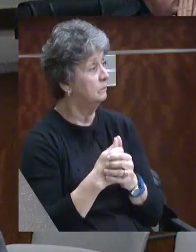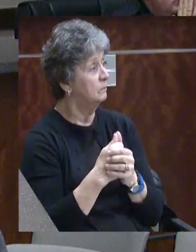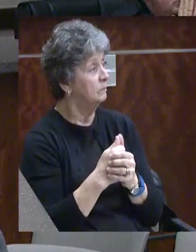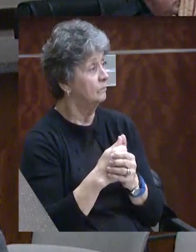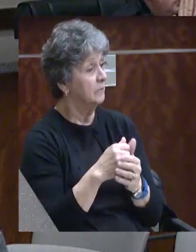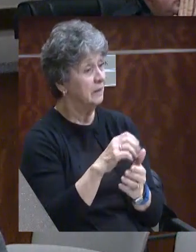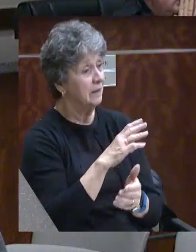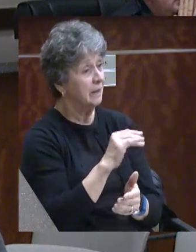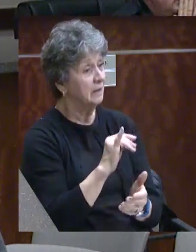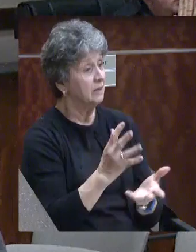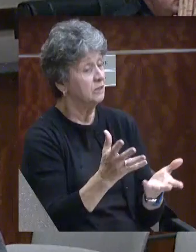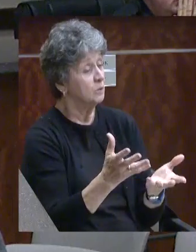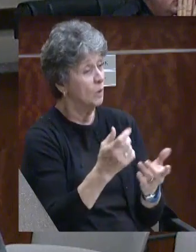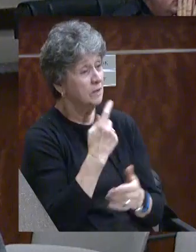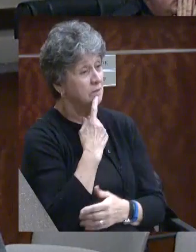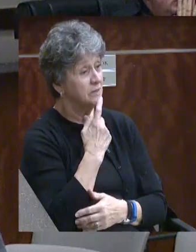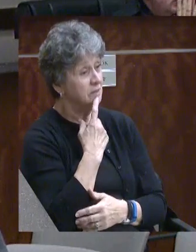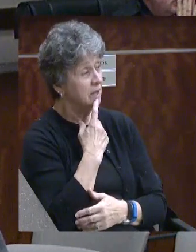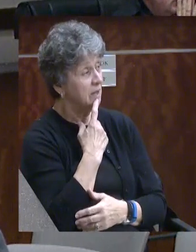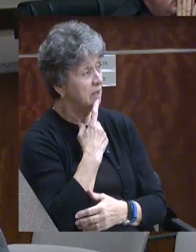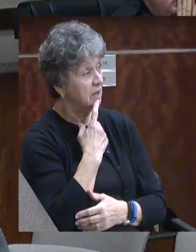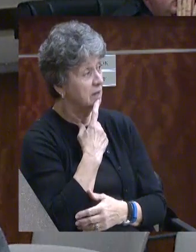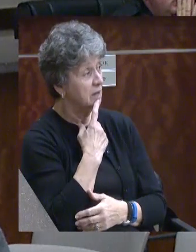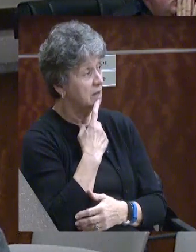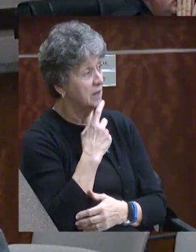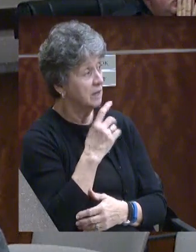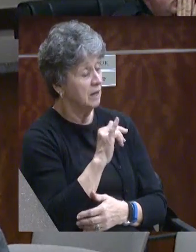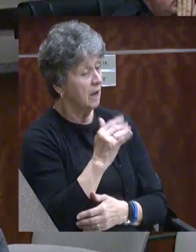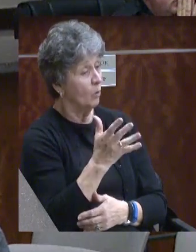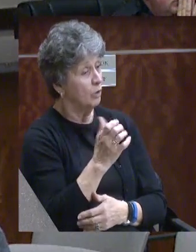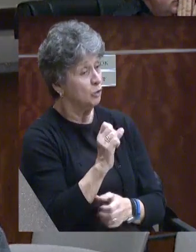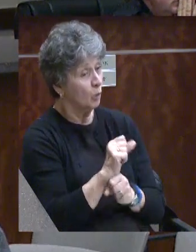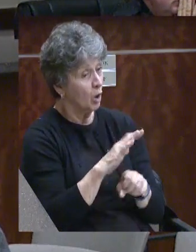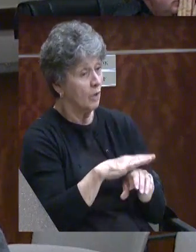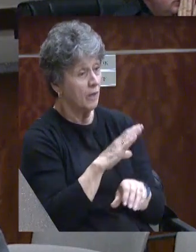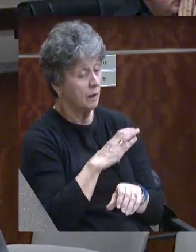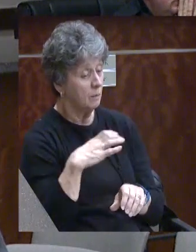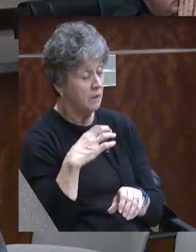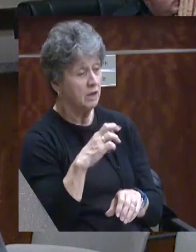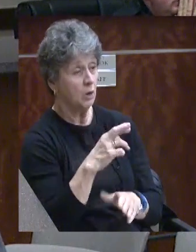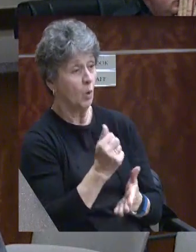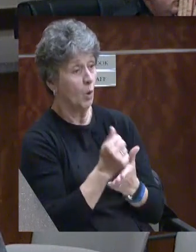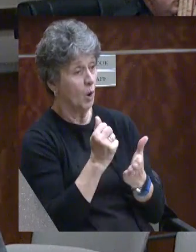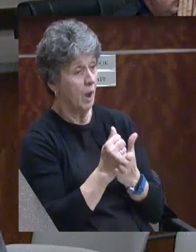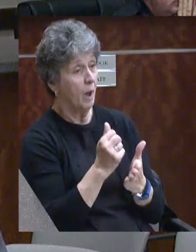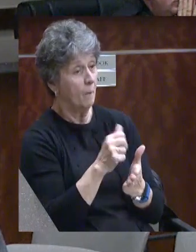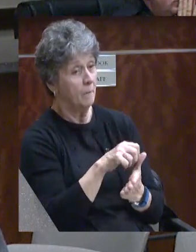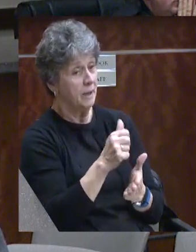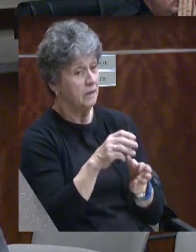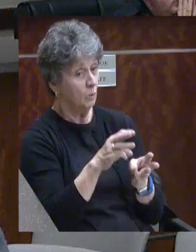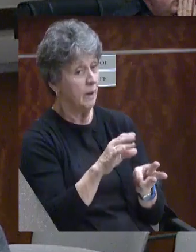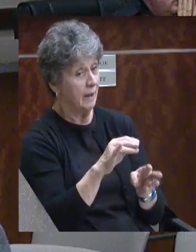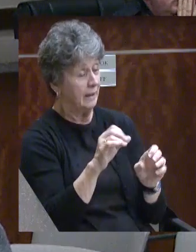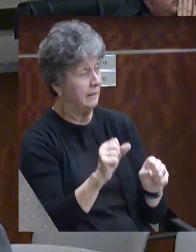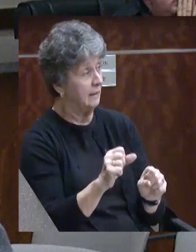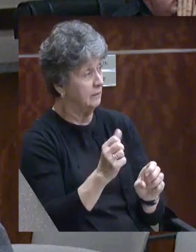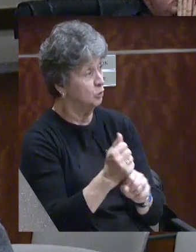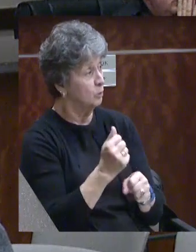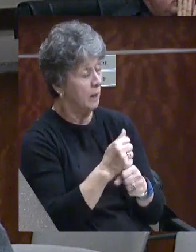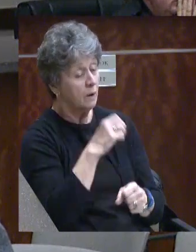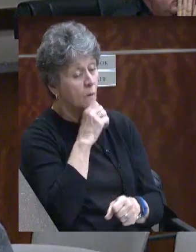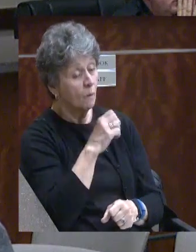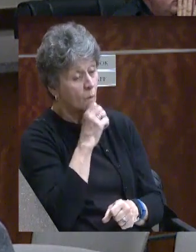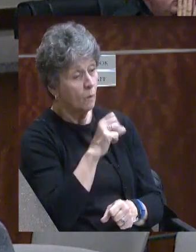and I just wanted to say I want to work, you know, on the committee or help any way I can to make Sandy Spring Road, Old Sandy Spring